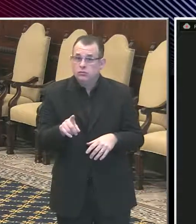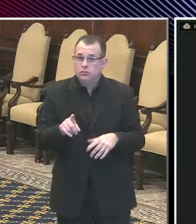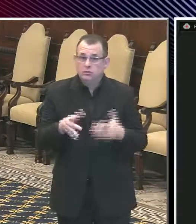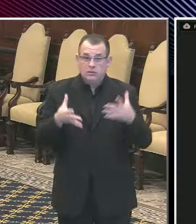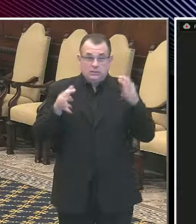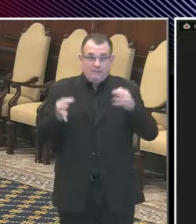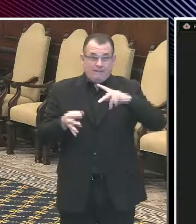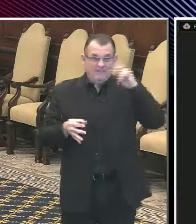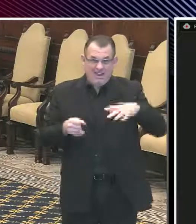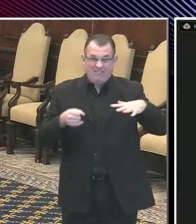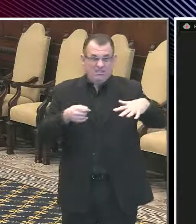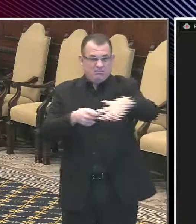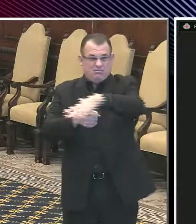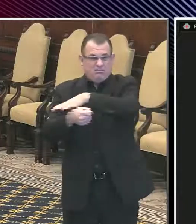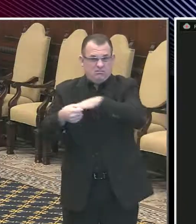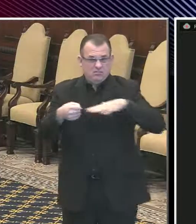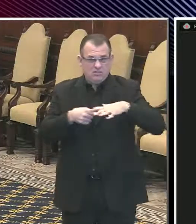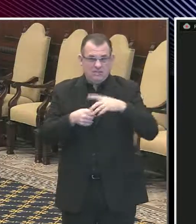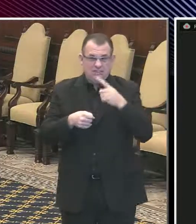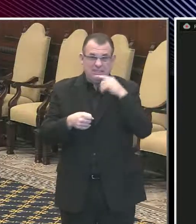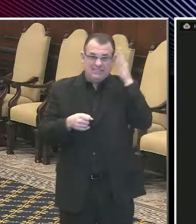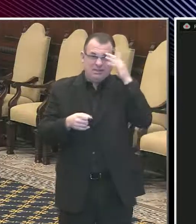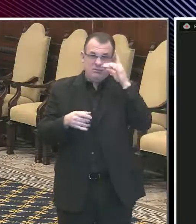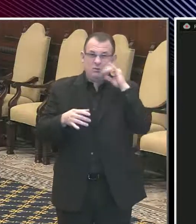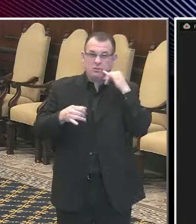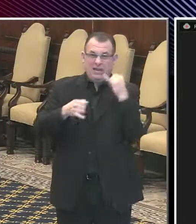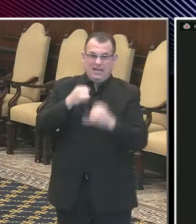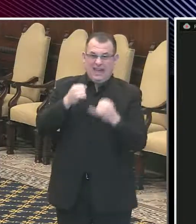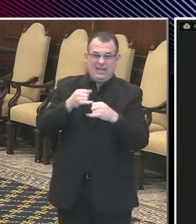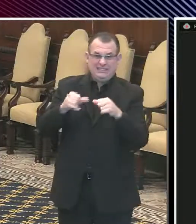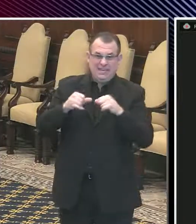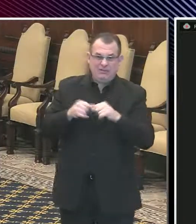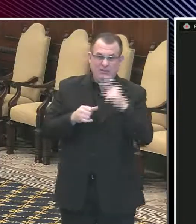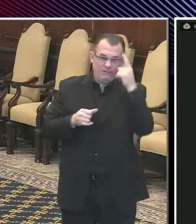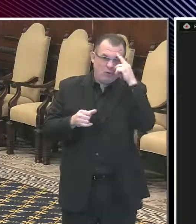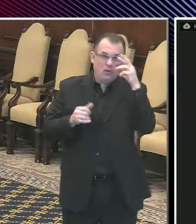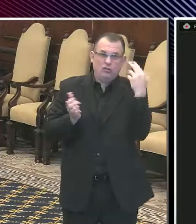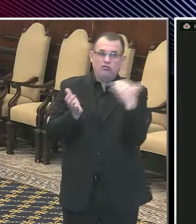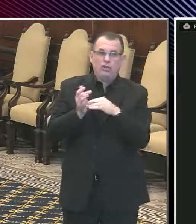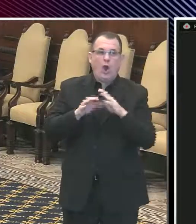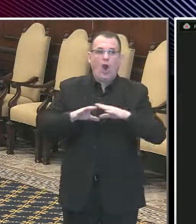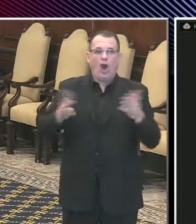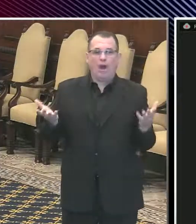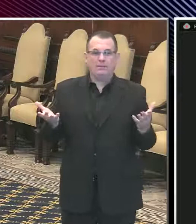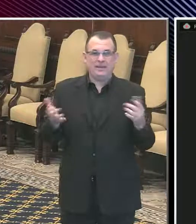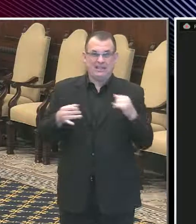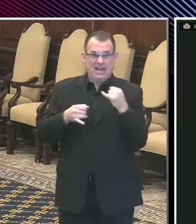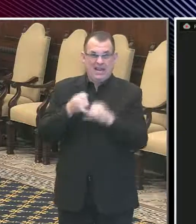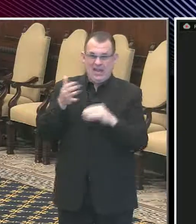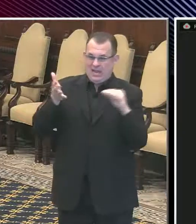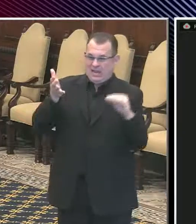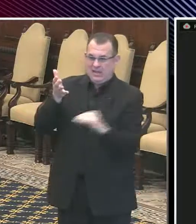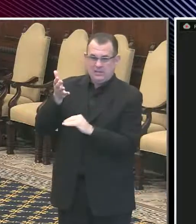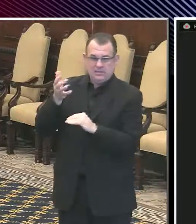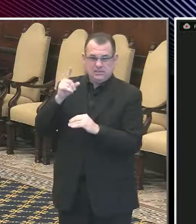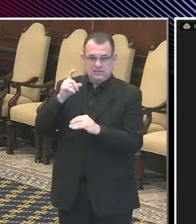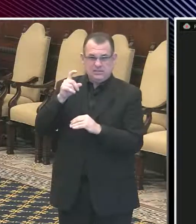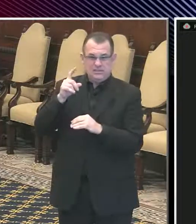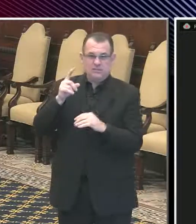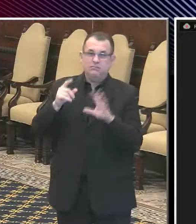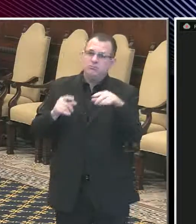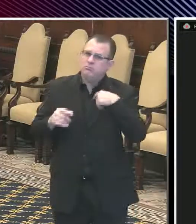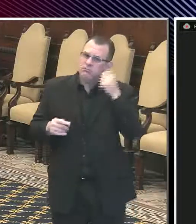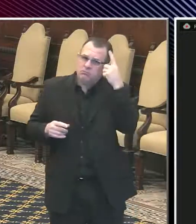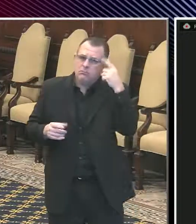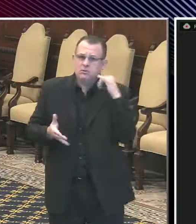would likely be one of the last areas to see any kind of reopening plan. Do you understand that? And what would you need to see